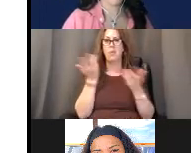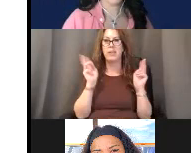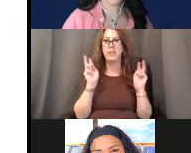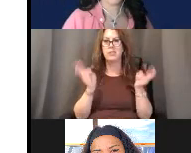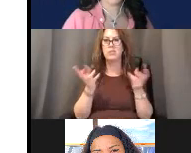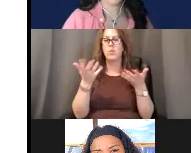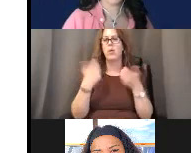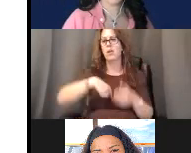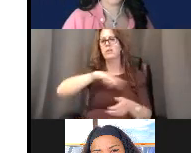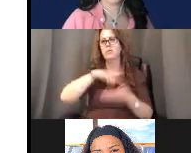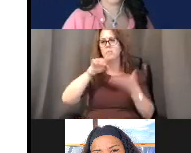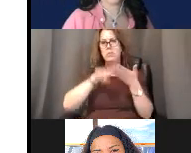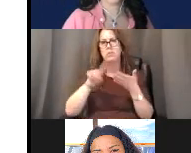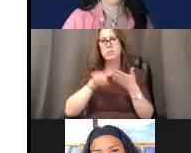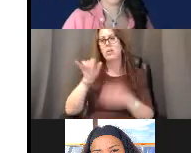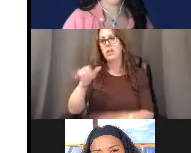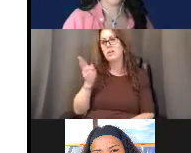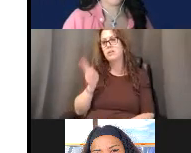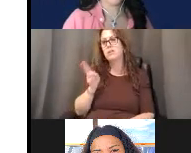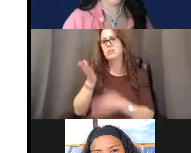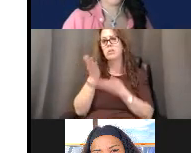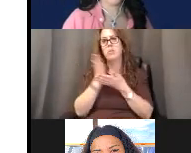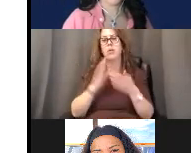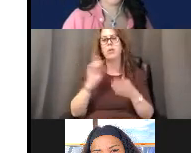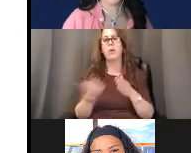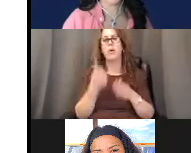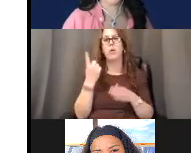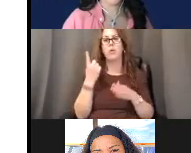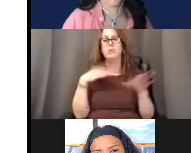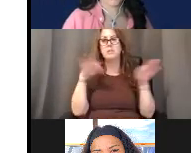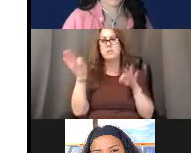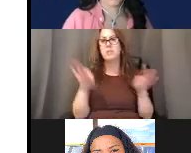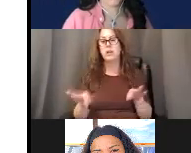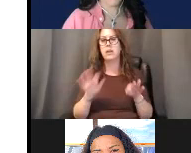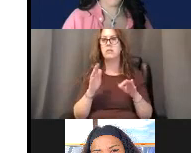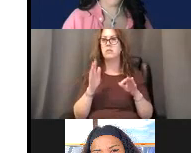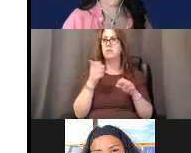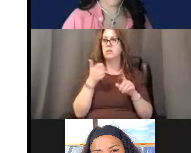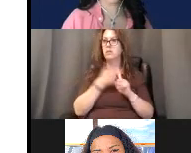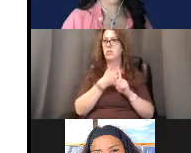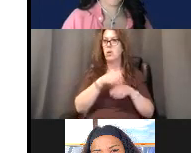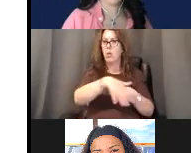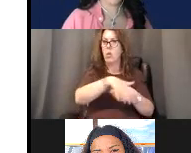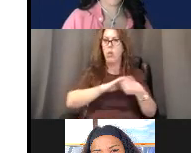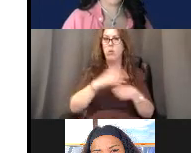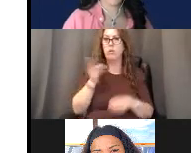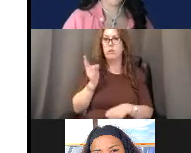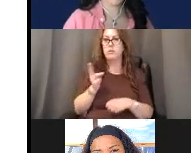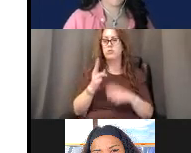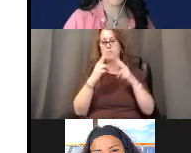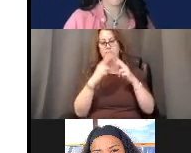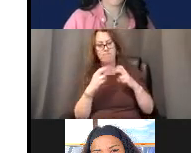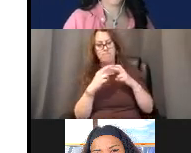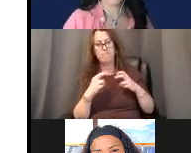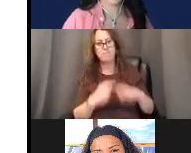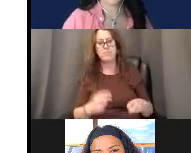in the history piece is what we always tell groups we work with, you know, look at your own local history, really understand why things